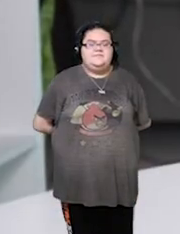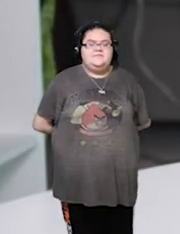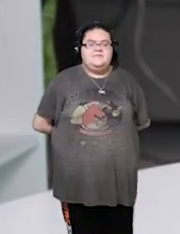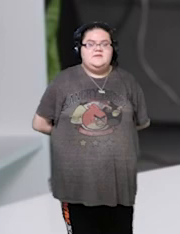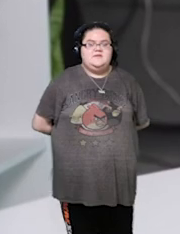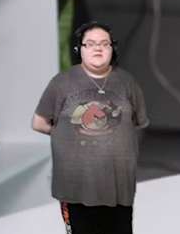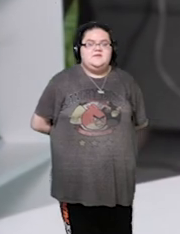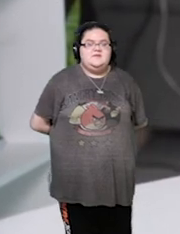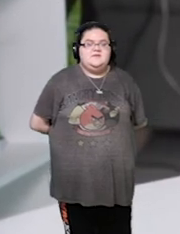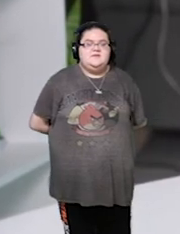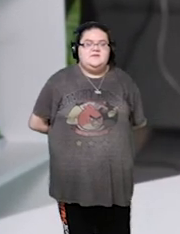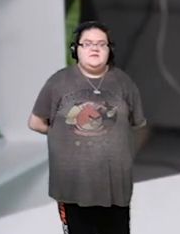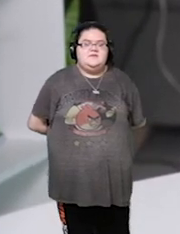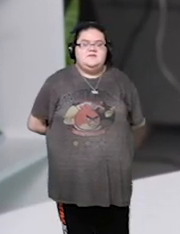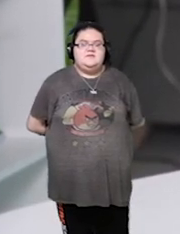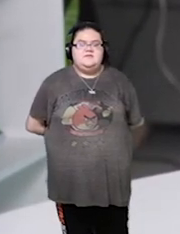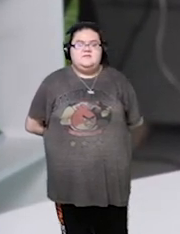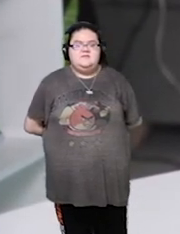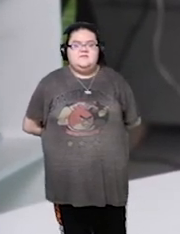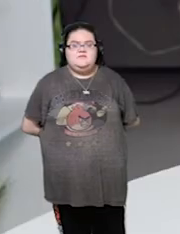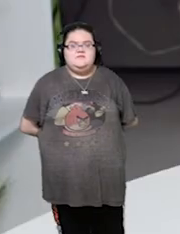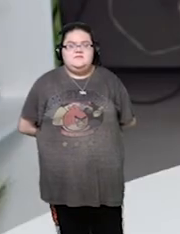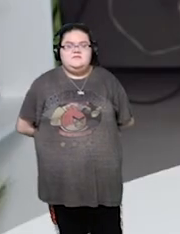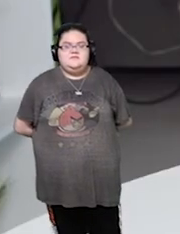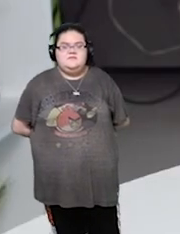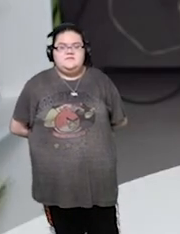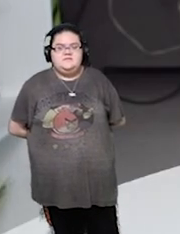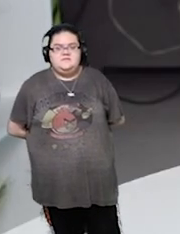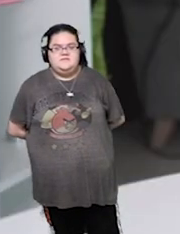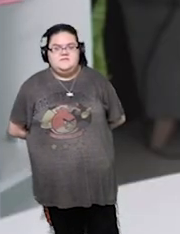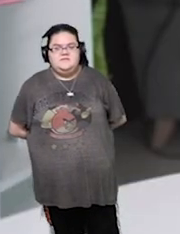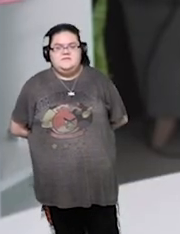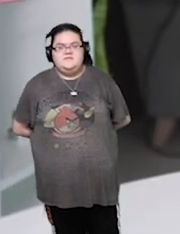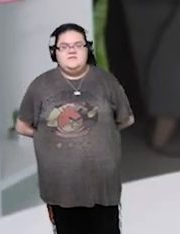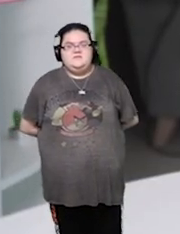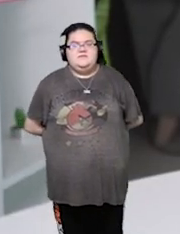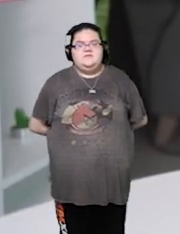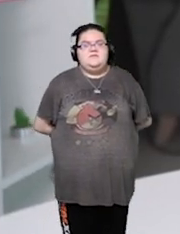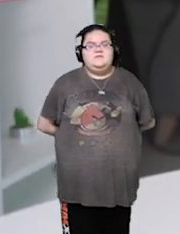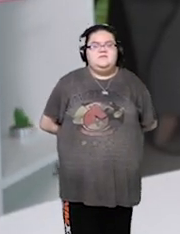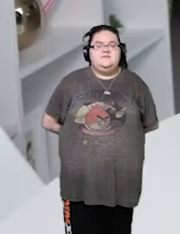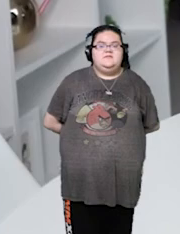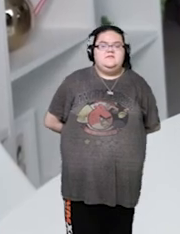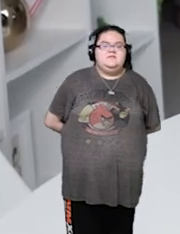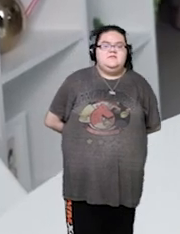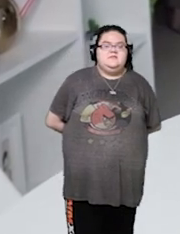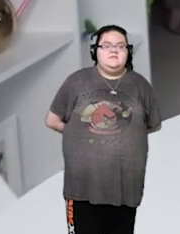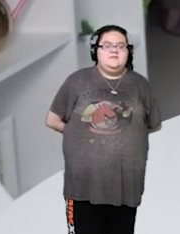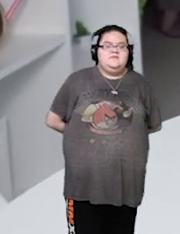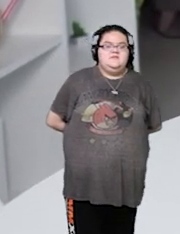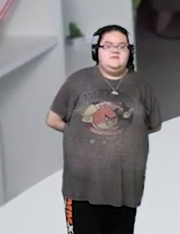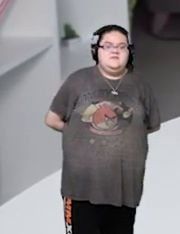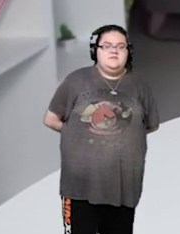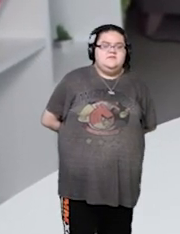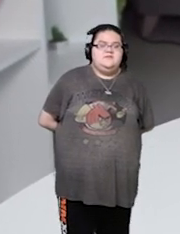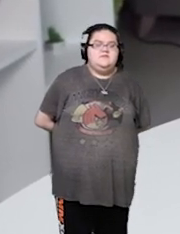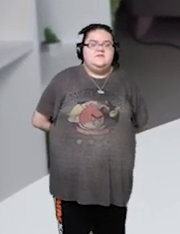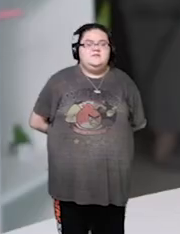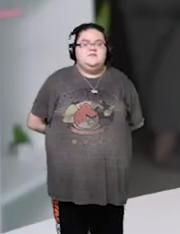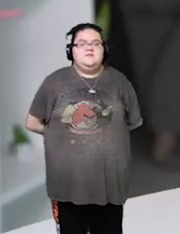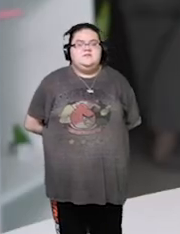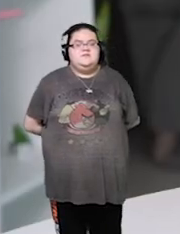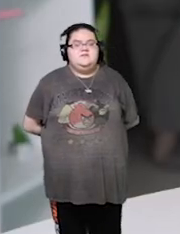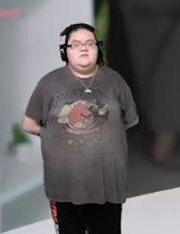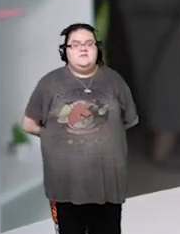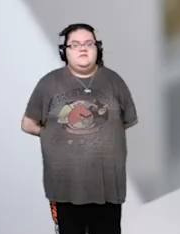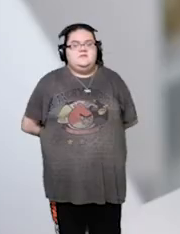I've got a gym, you know. Well, it's fairly in-game's about to start, so chin chin. Wait. This is your favourite drink. No way. In here, it smells like nail polish.